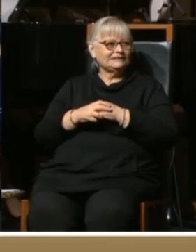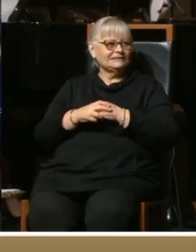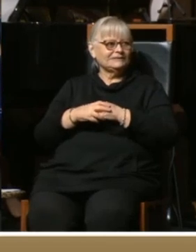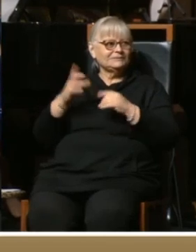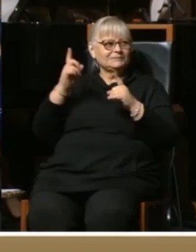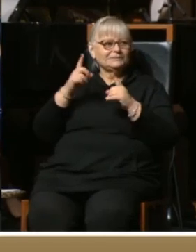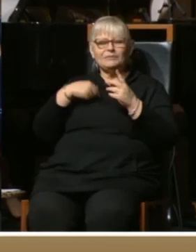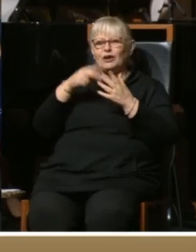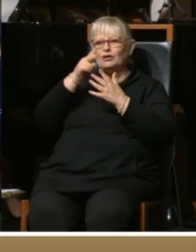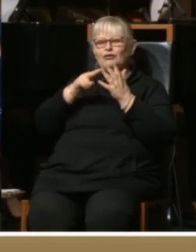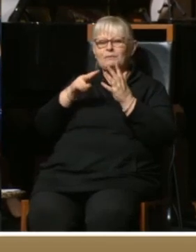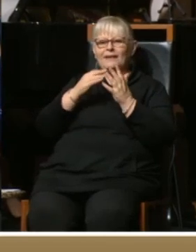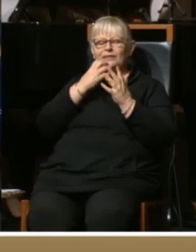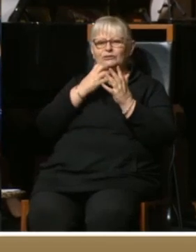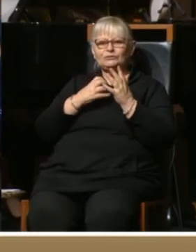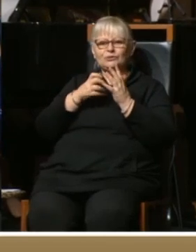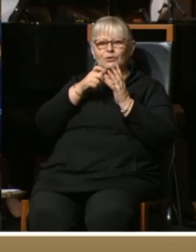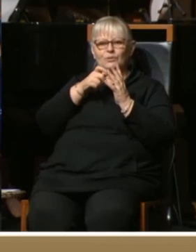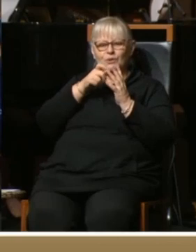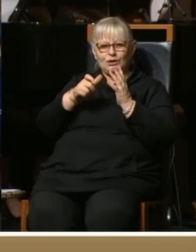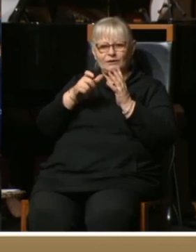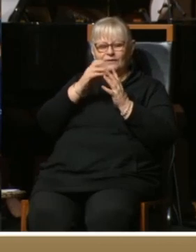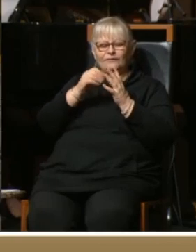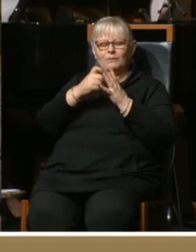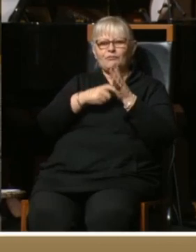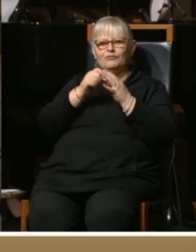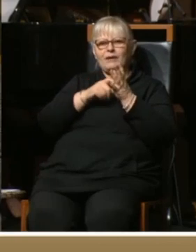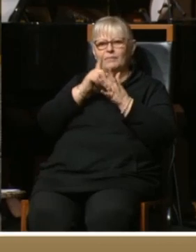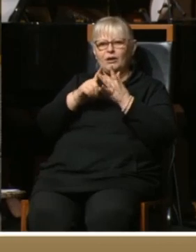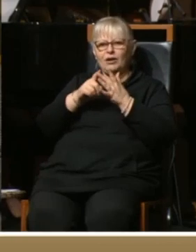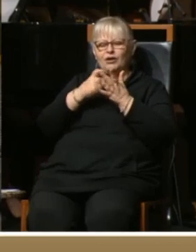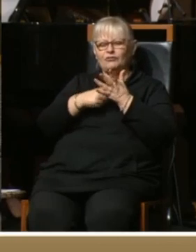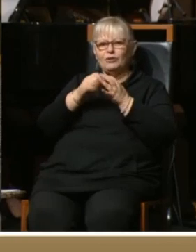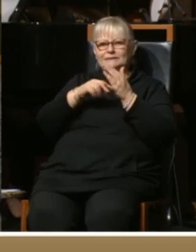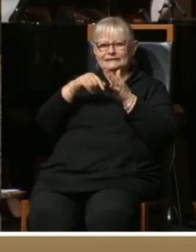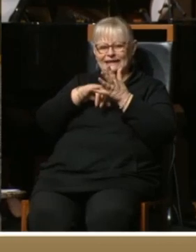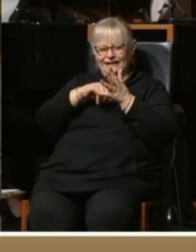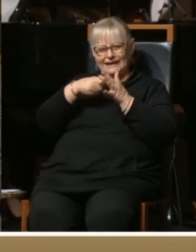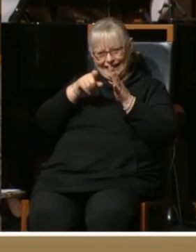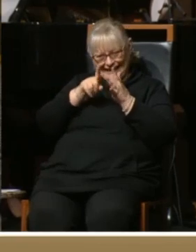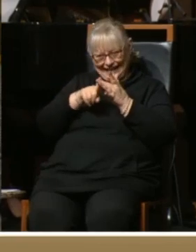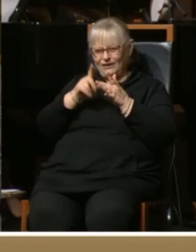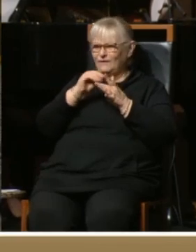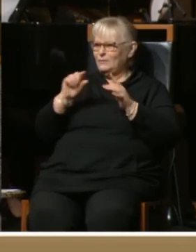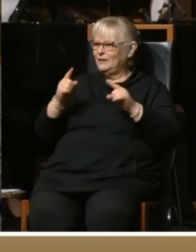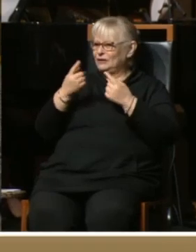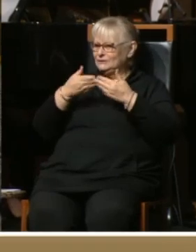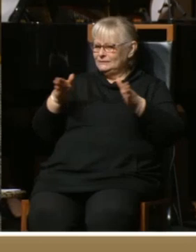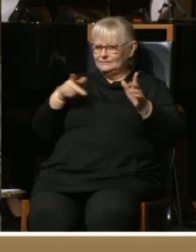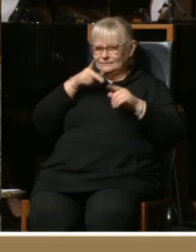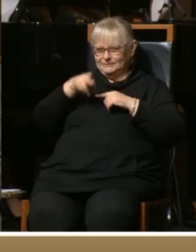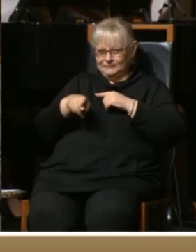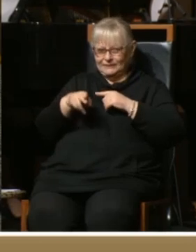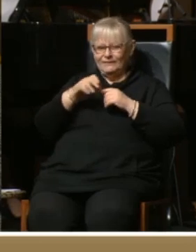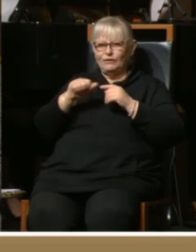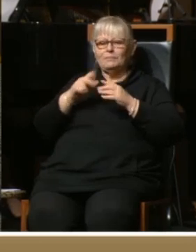Today I repeat the Hebrew words spoken by Rabbi Lebofsky at the opening of Parliament House in 1988 from the prophet Haggai, which